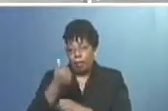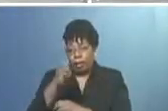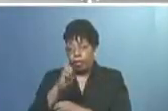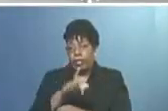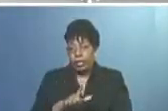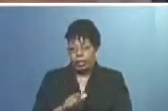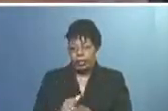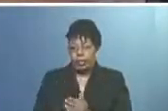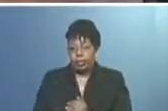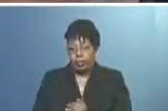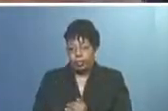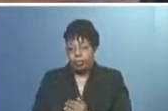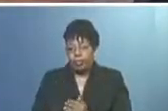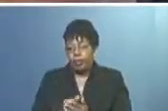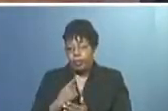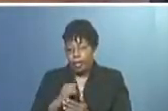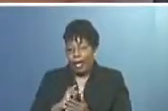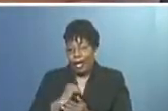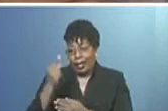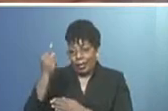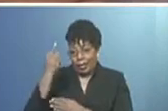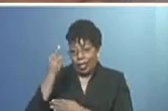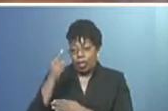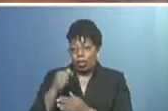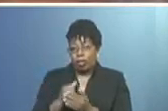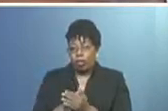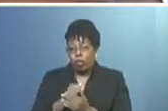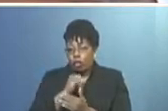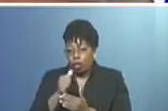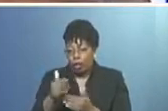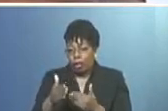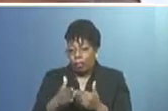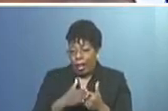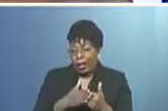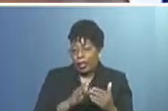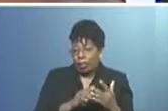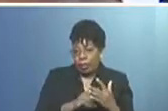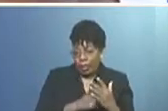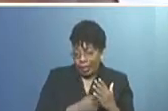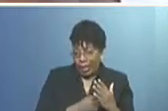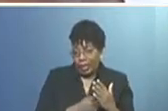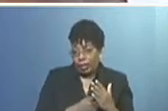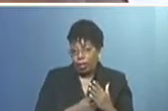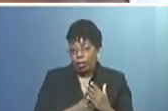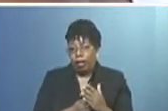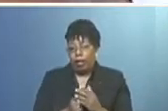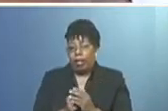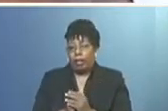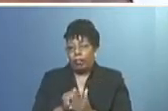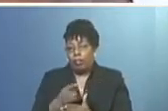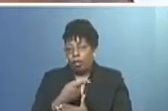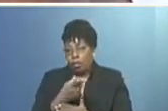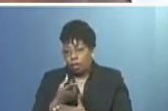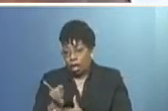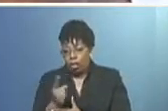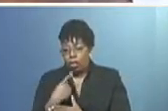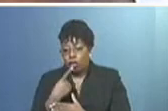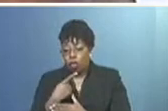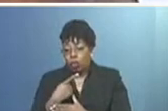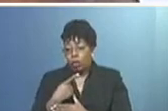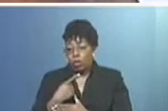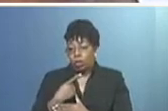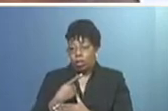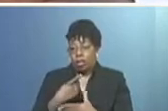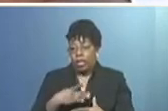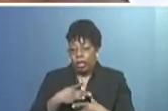do think so, and I wouldn't say we're back at square one because there were others who were interested in